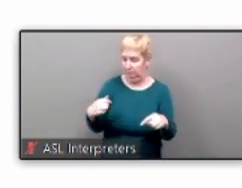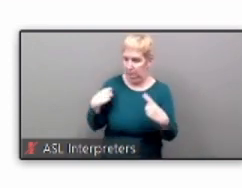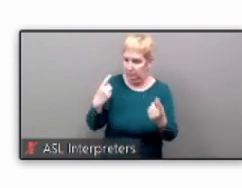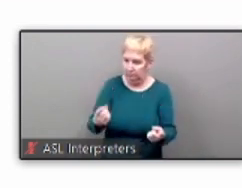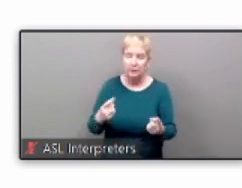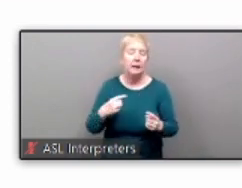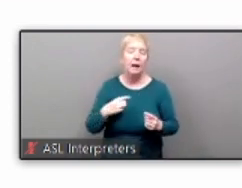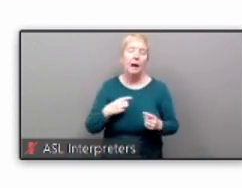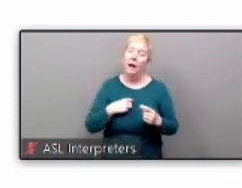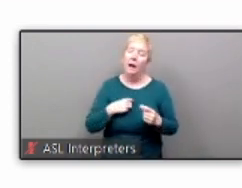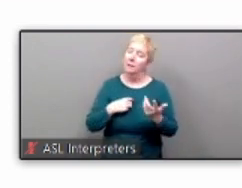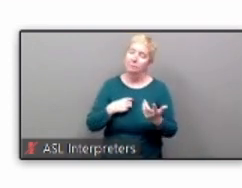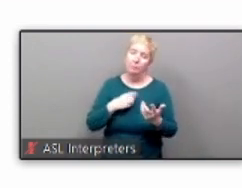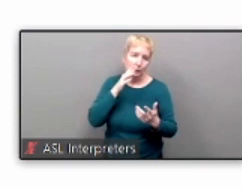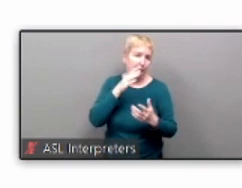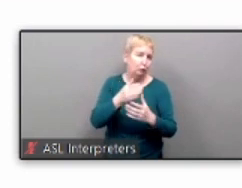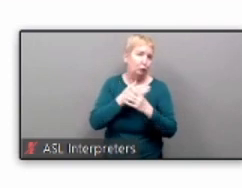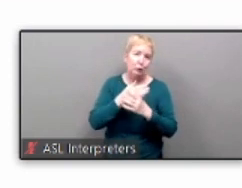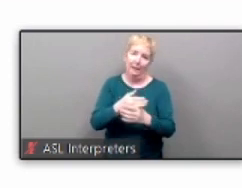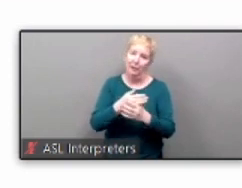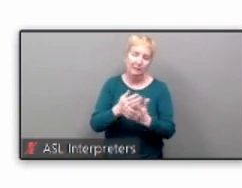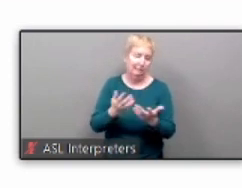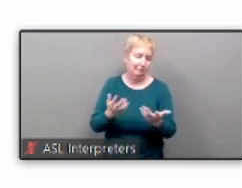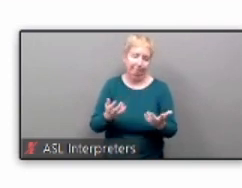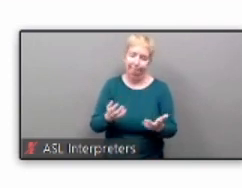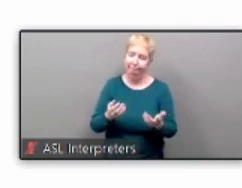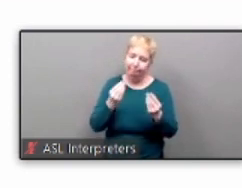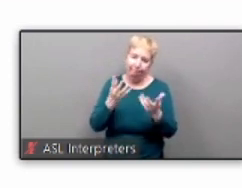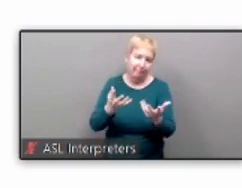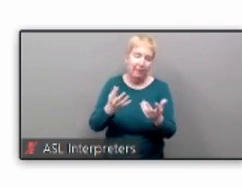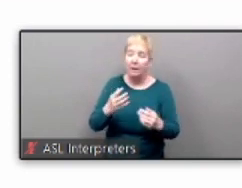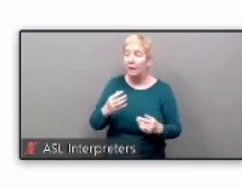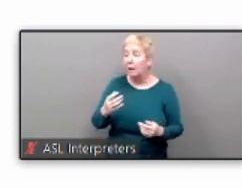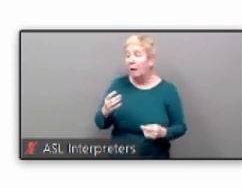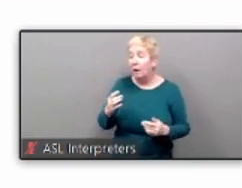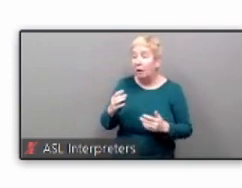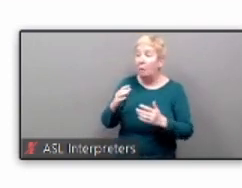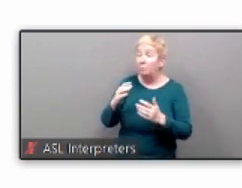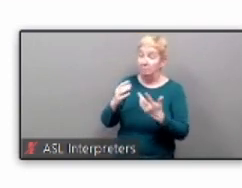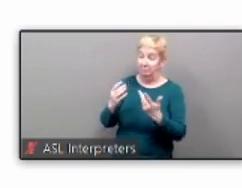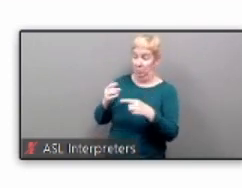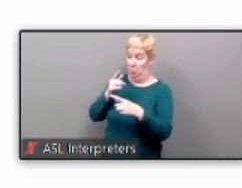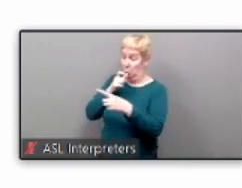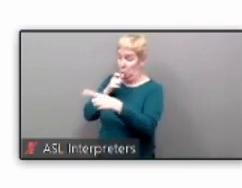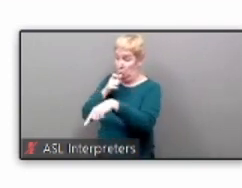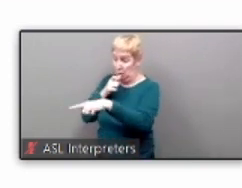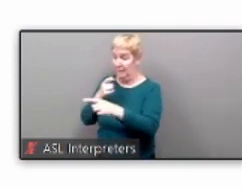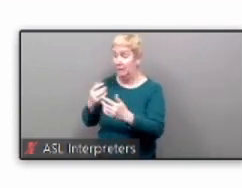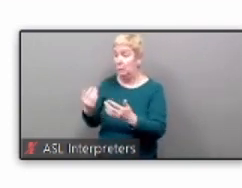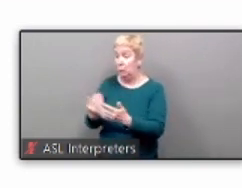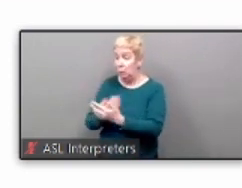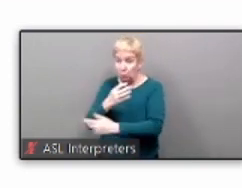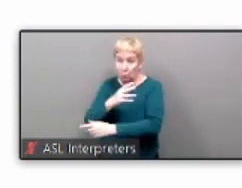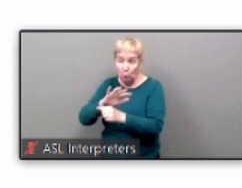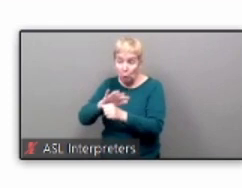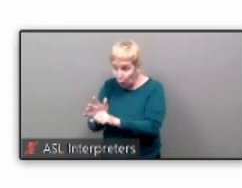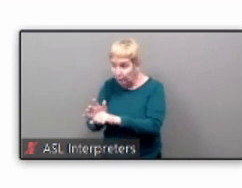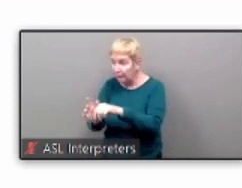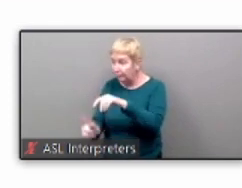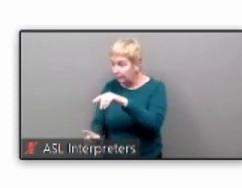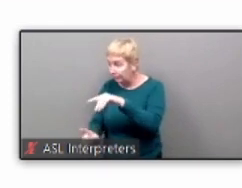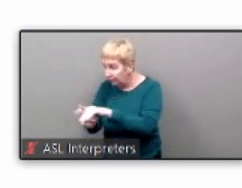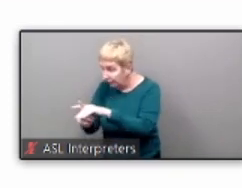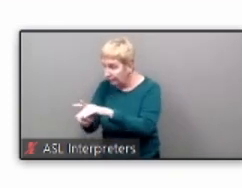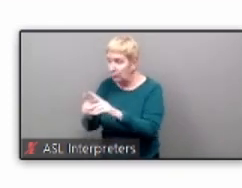to share this fact very clearly that nearly all the new COVID cases, hospitalizations, and deaths are